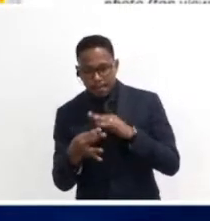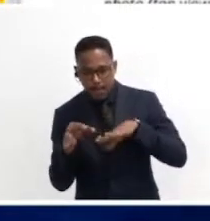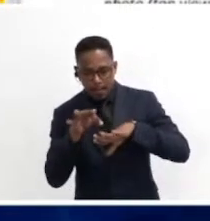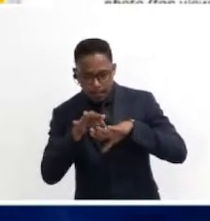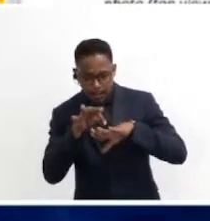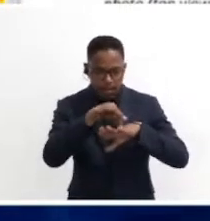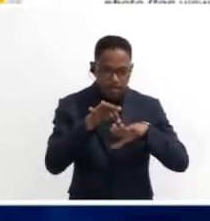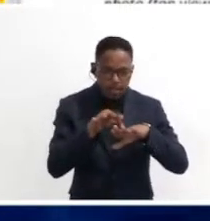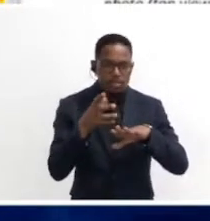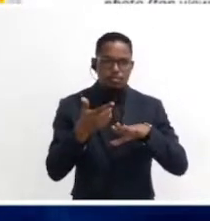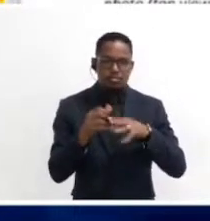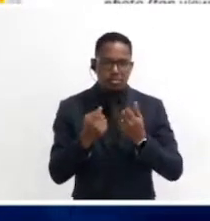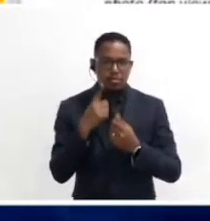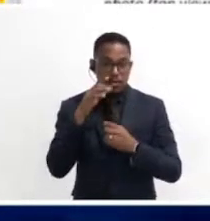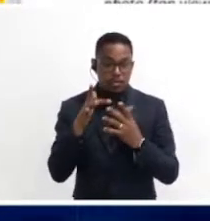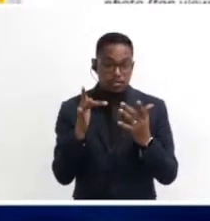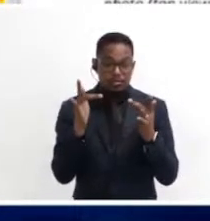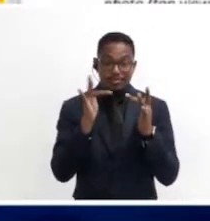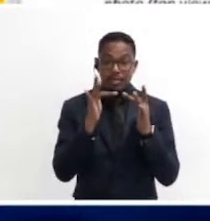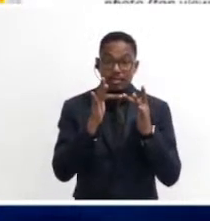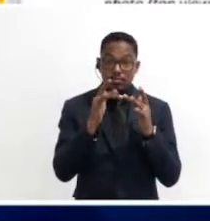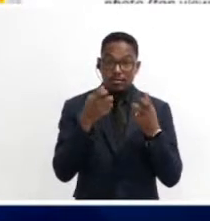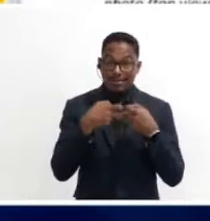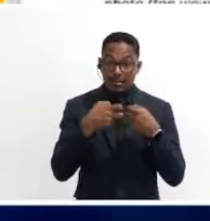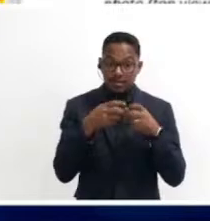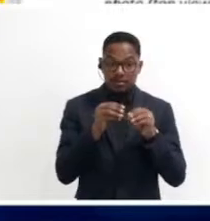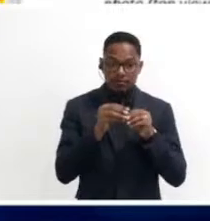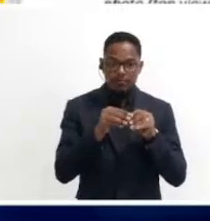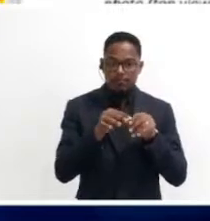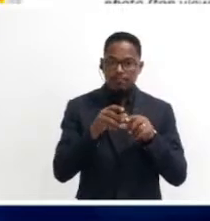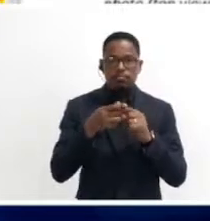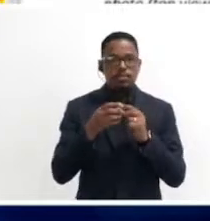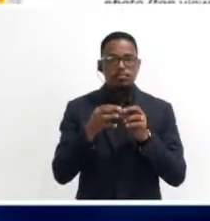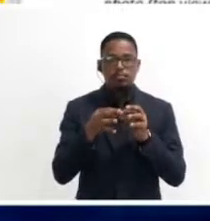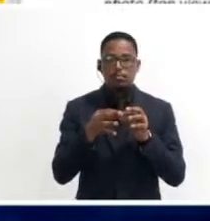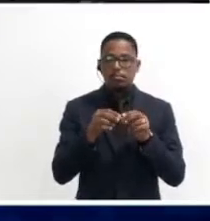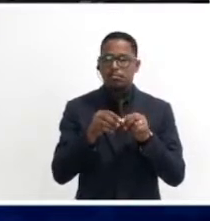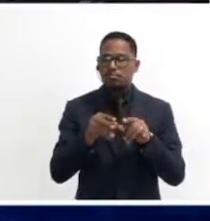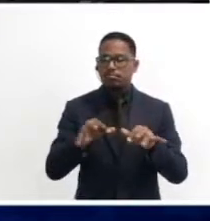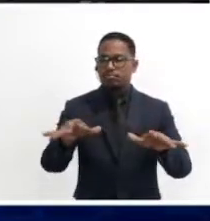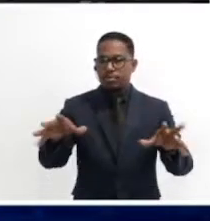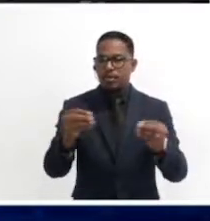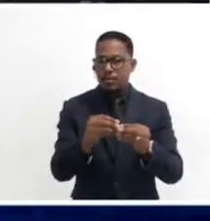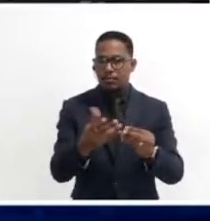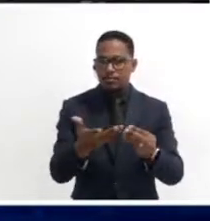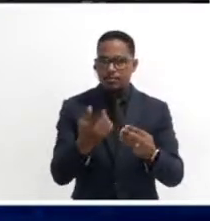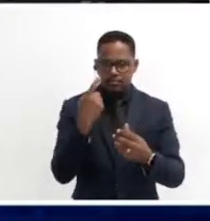This is just another example of clips being used here.